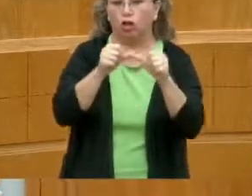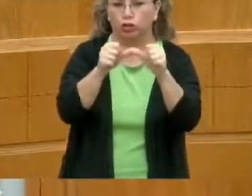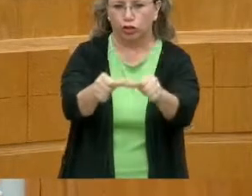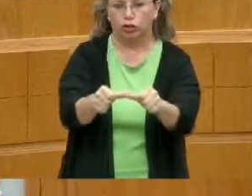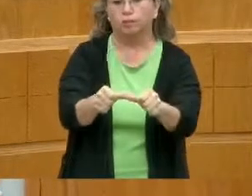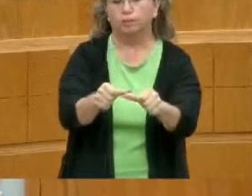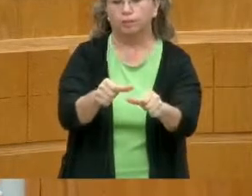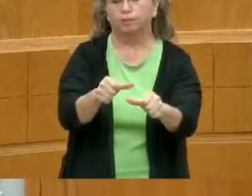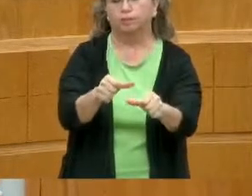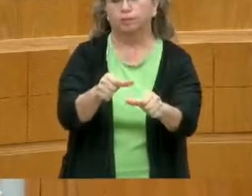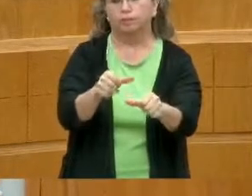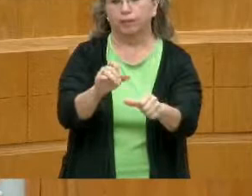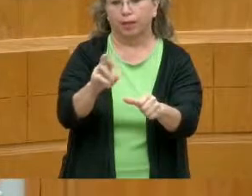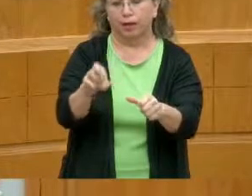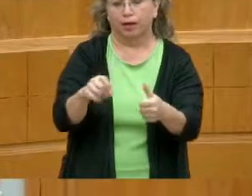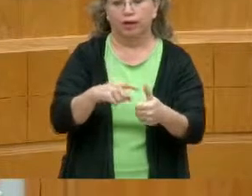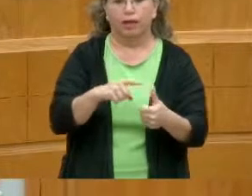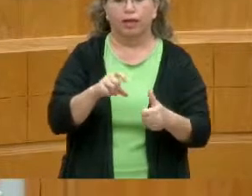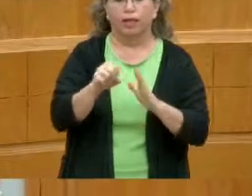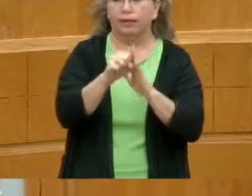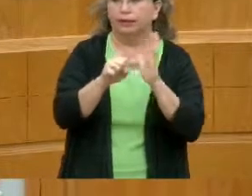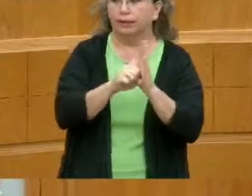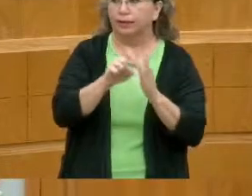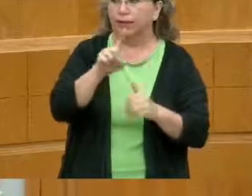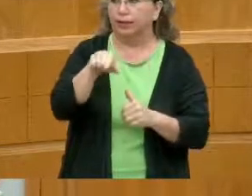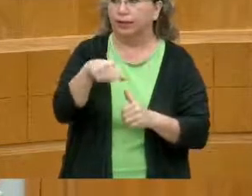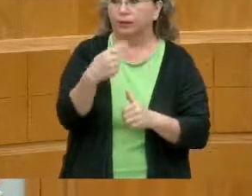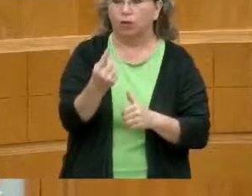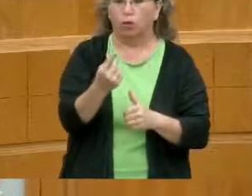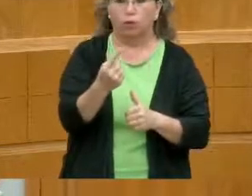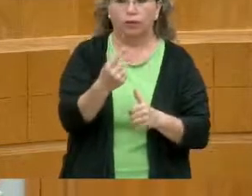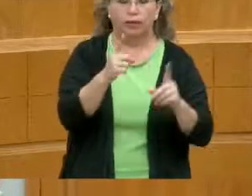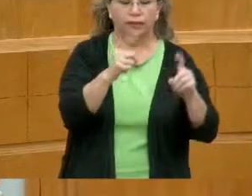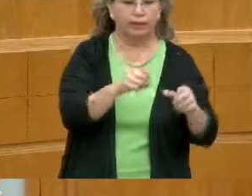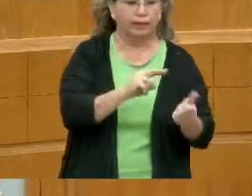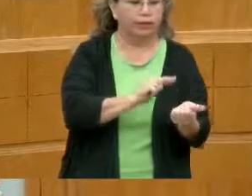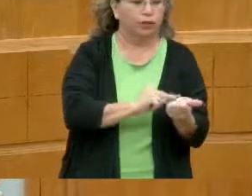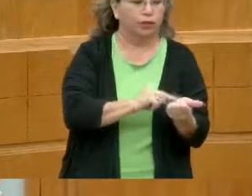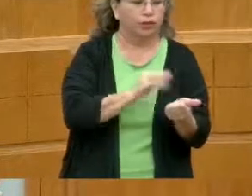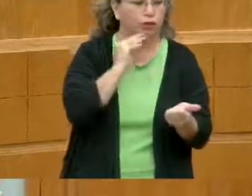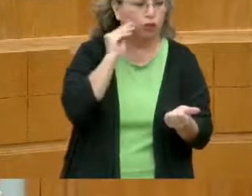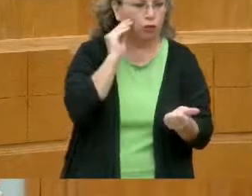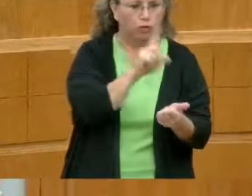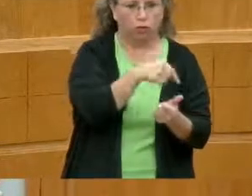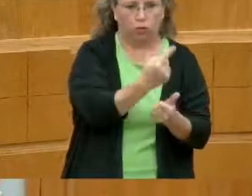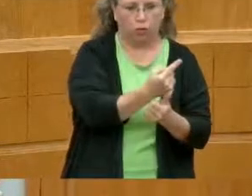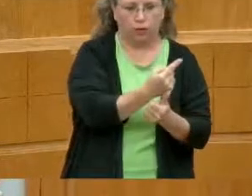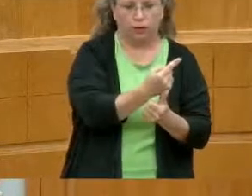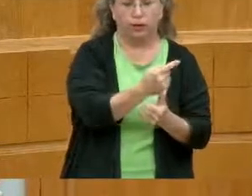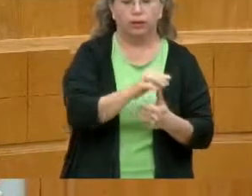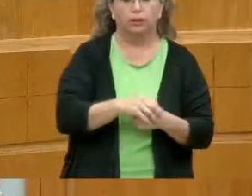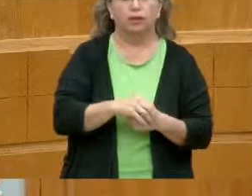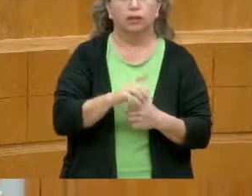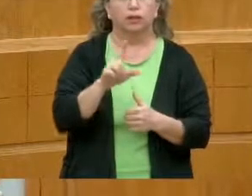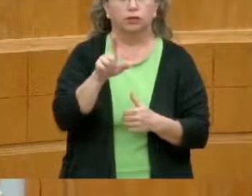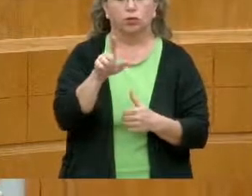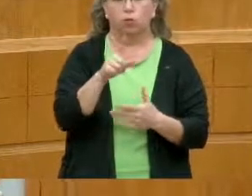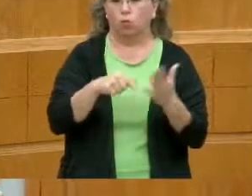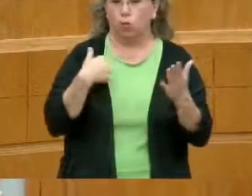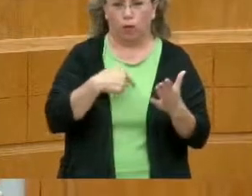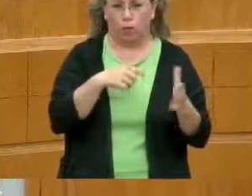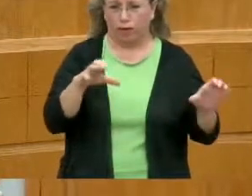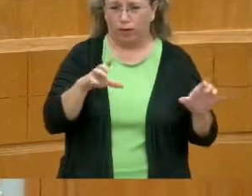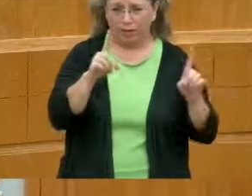actually doing, is nursing homes only, right? So and I hope I didn't mislead anyone. So the only thing we're testing is our nursing